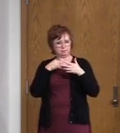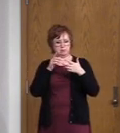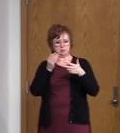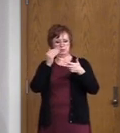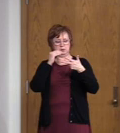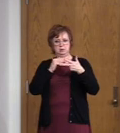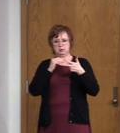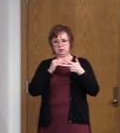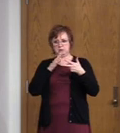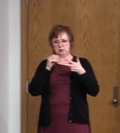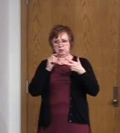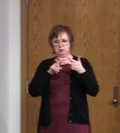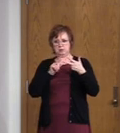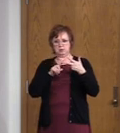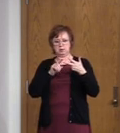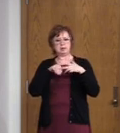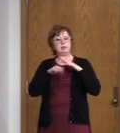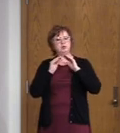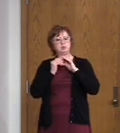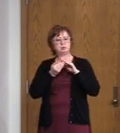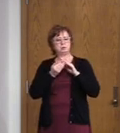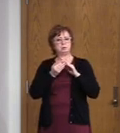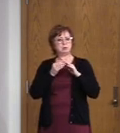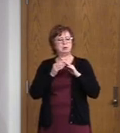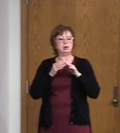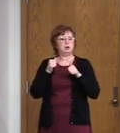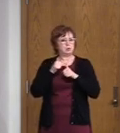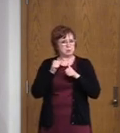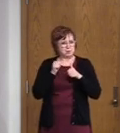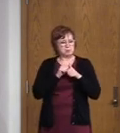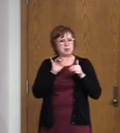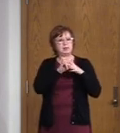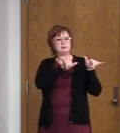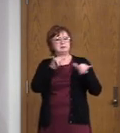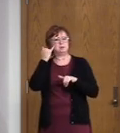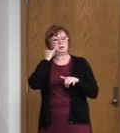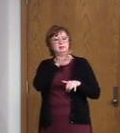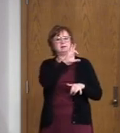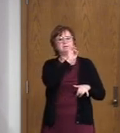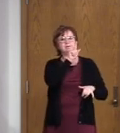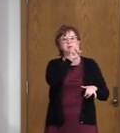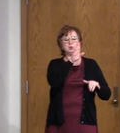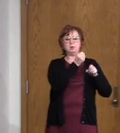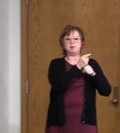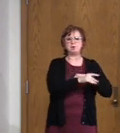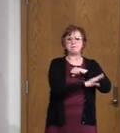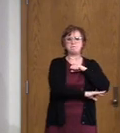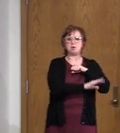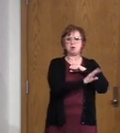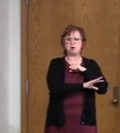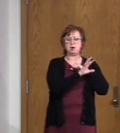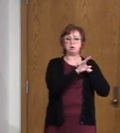other than community pharmacies who are so instrumental in delivering the flu vaccine in this province, but physicians' offices, partnership with